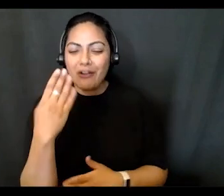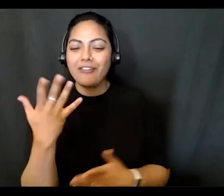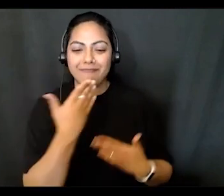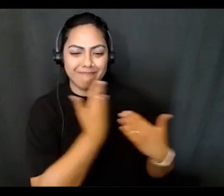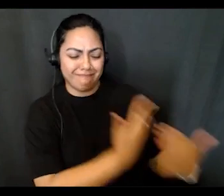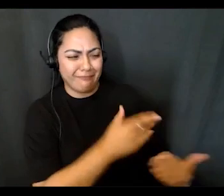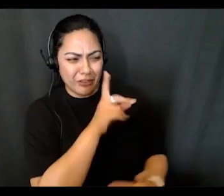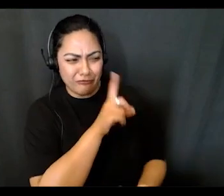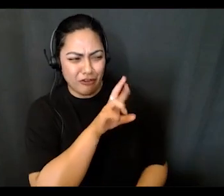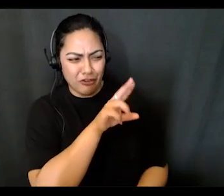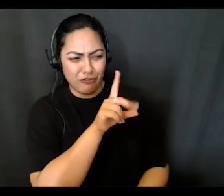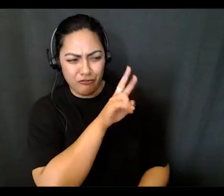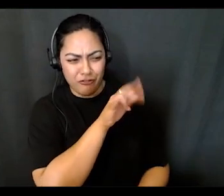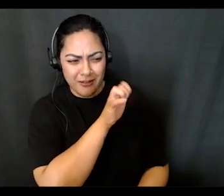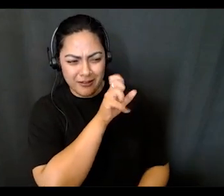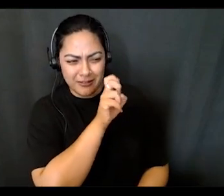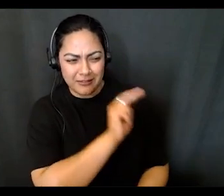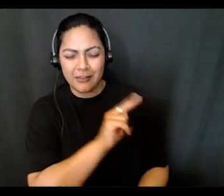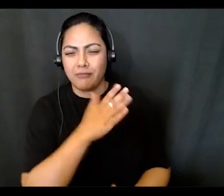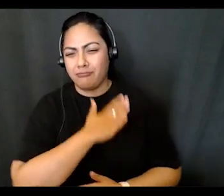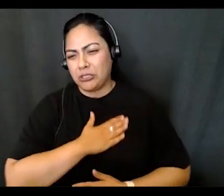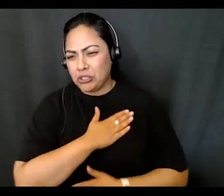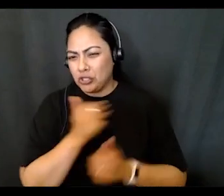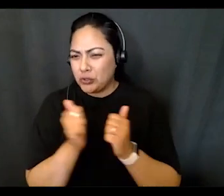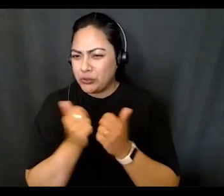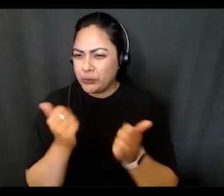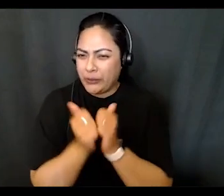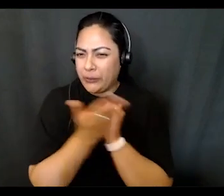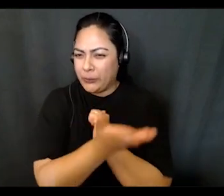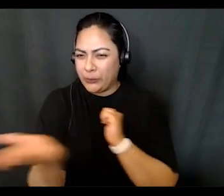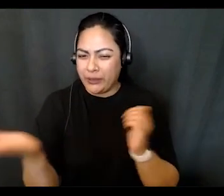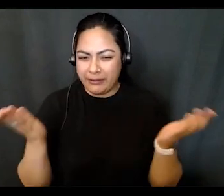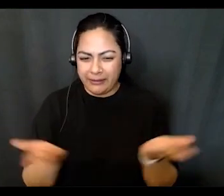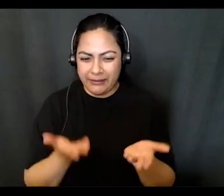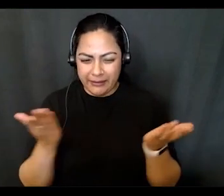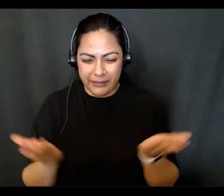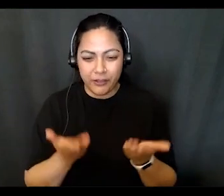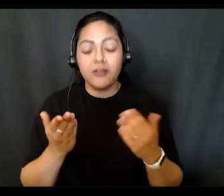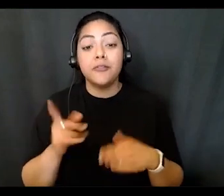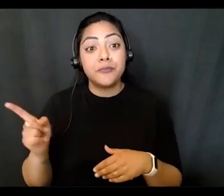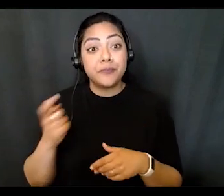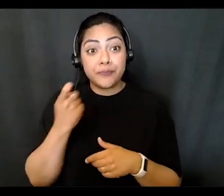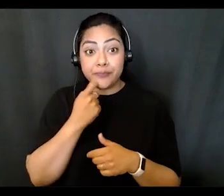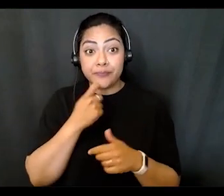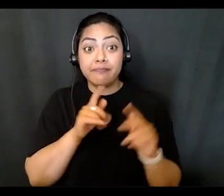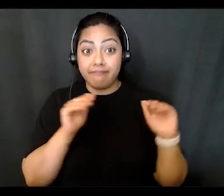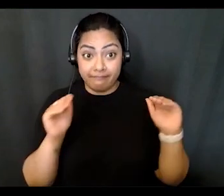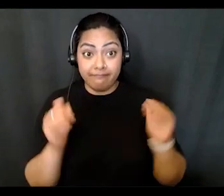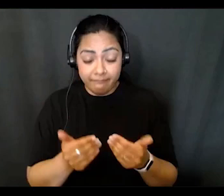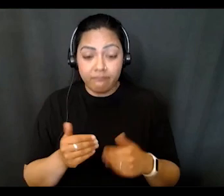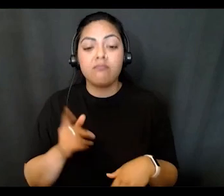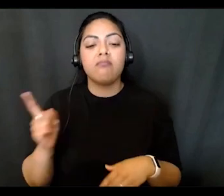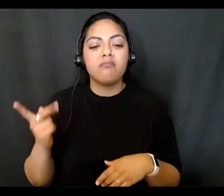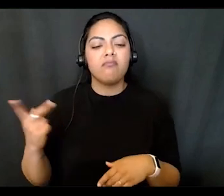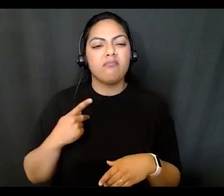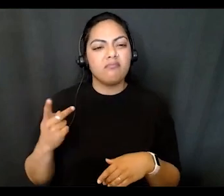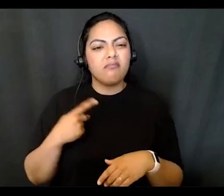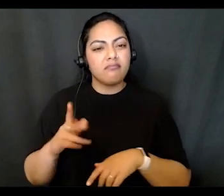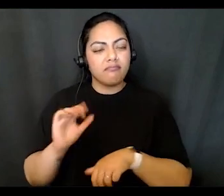here with all of you today. In her introduction, Dr. Dryden talked about where we as BHEC do our